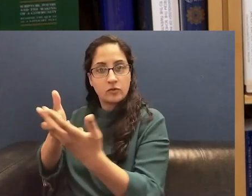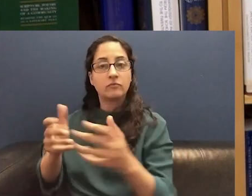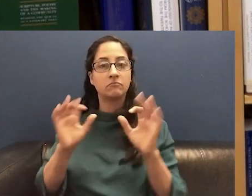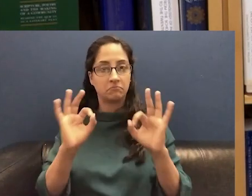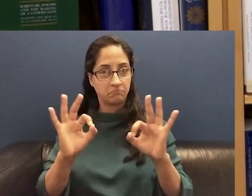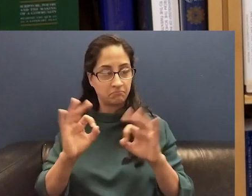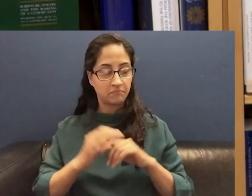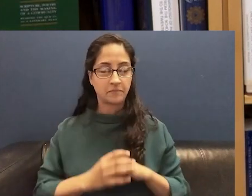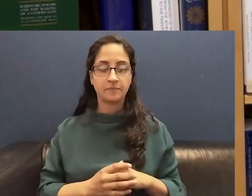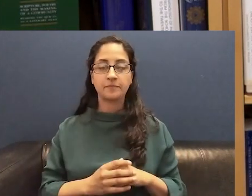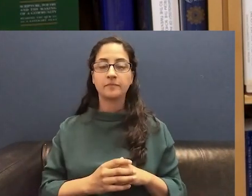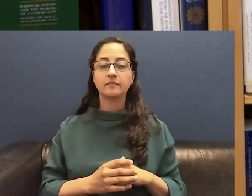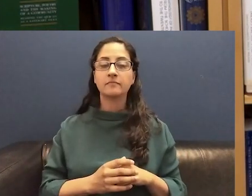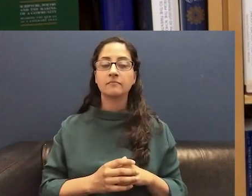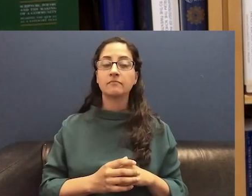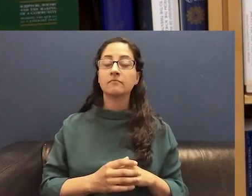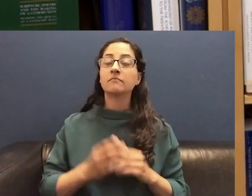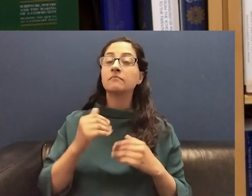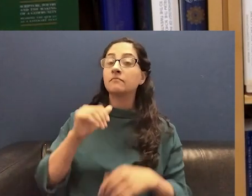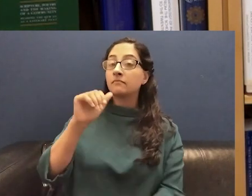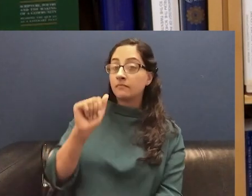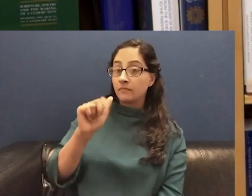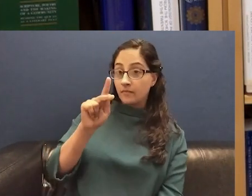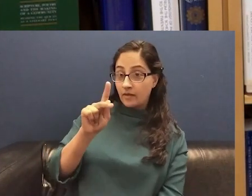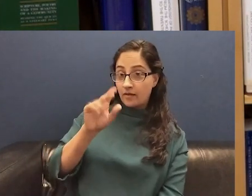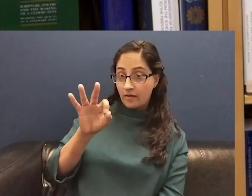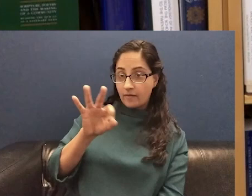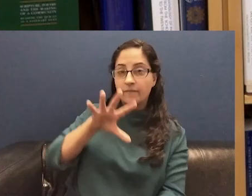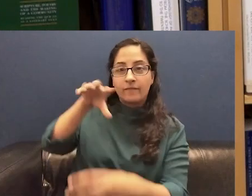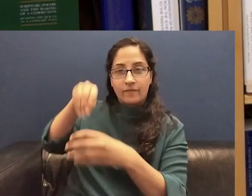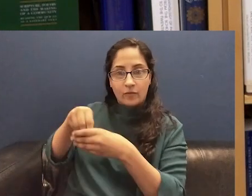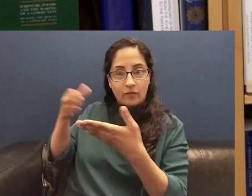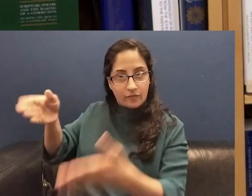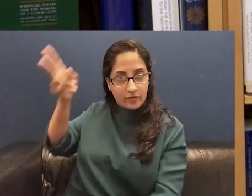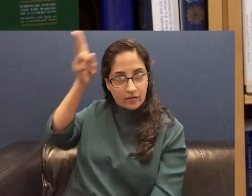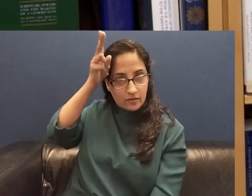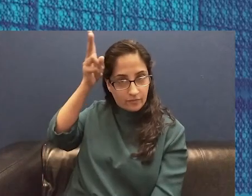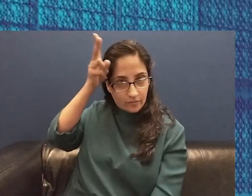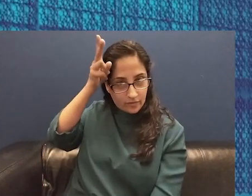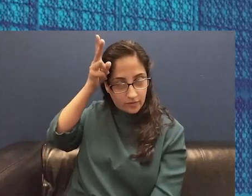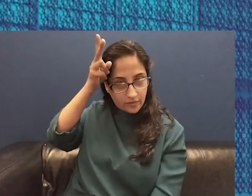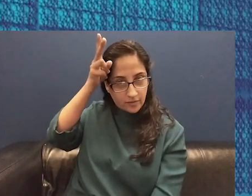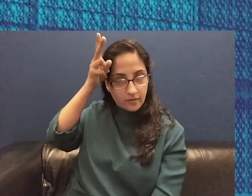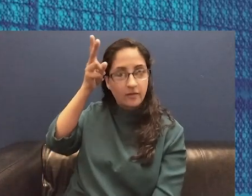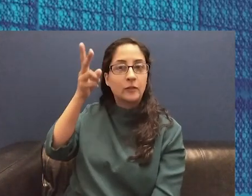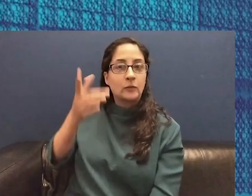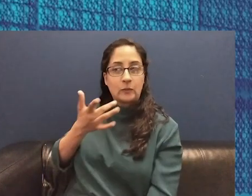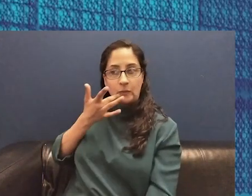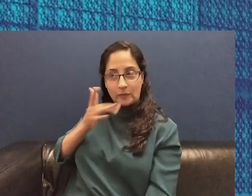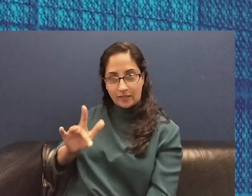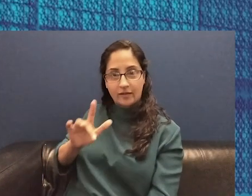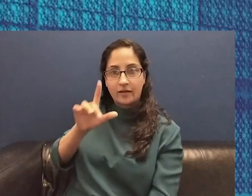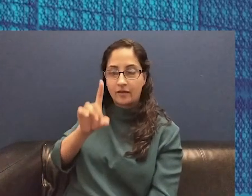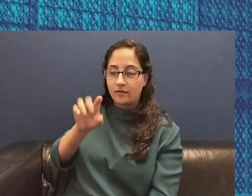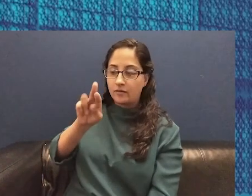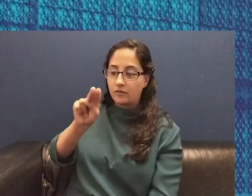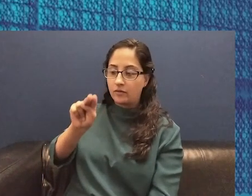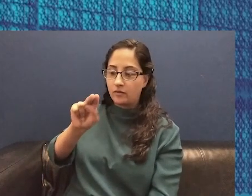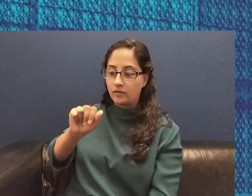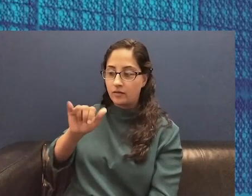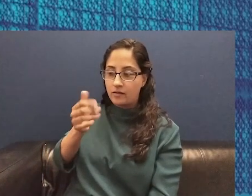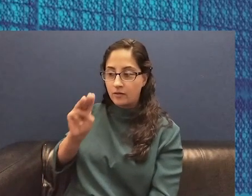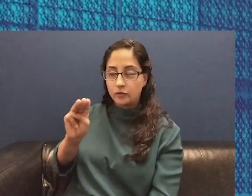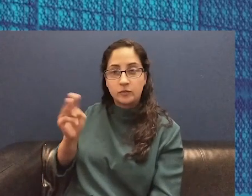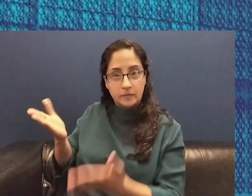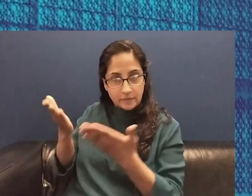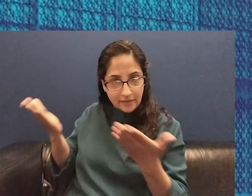work is in Afghanistan. We're privileged to have Dr. Najm with us here today. Dr. Najmuddin, thank you so much for being here